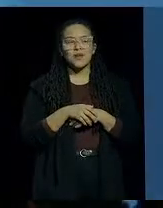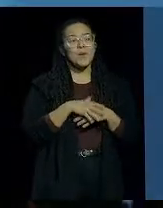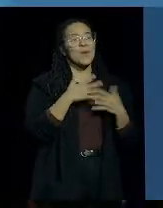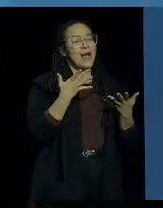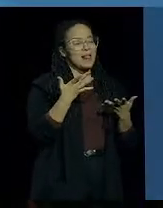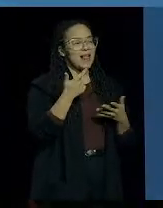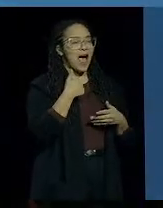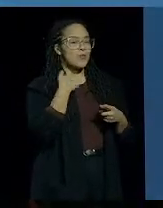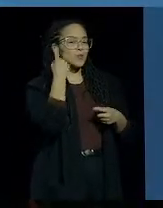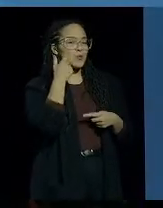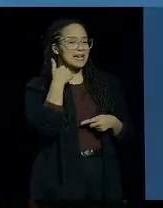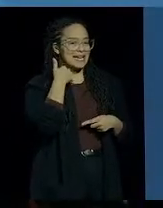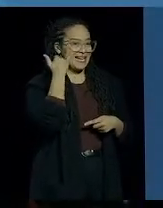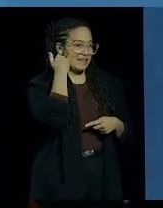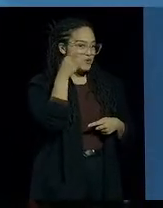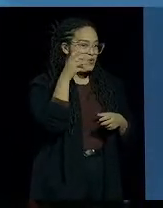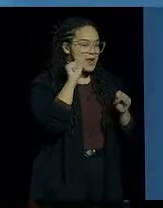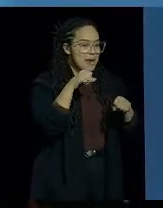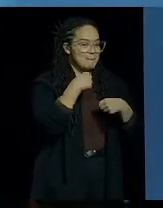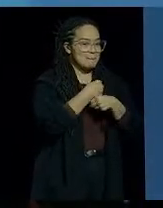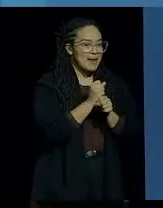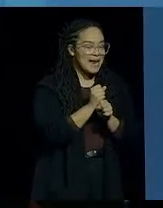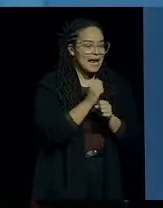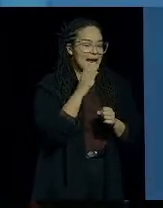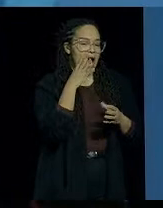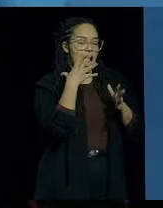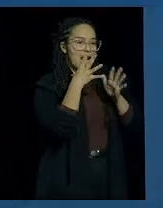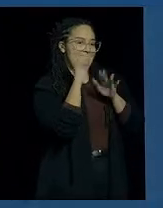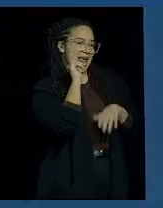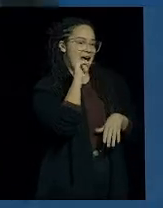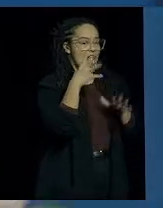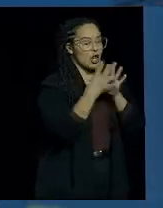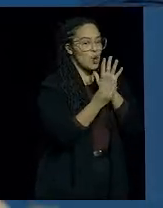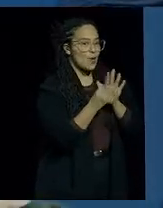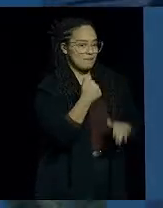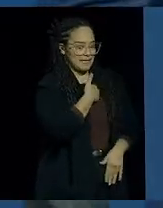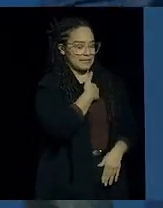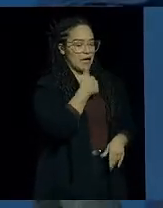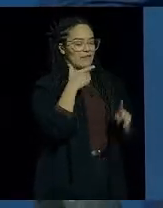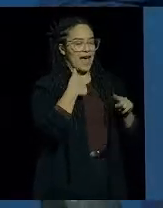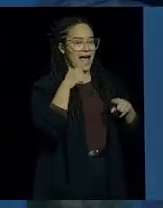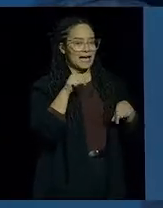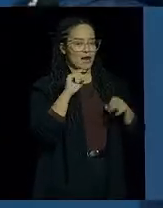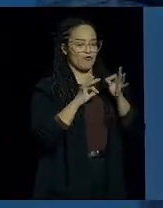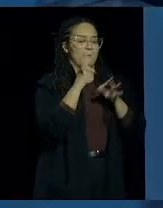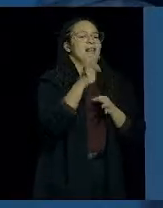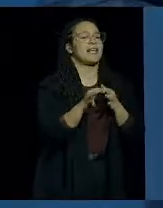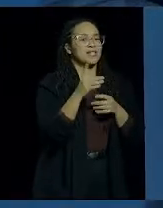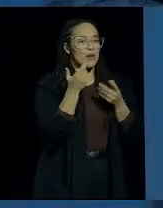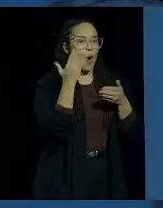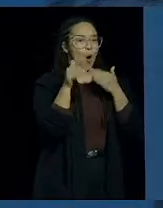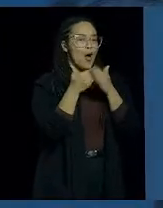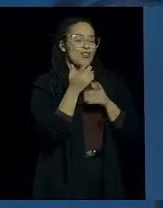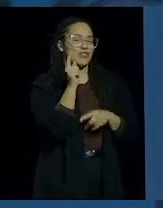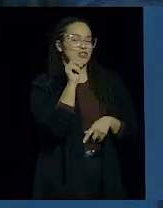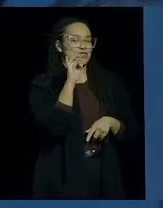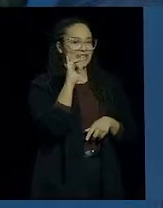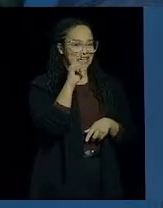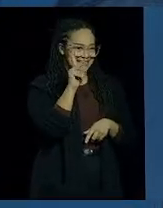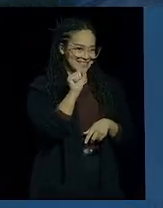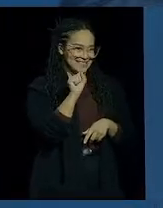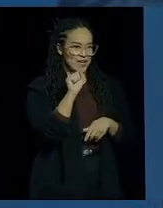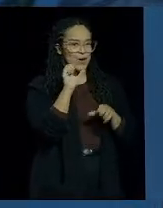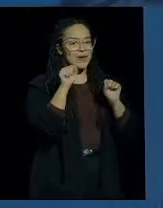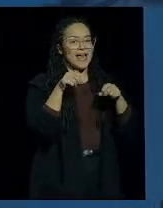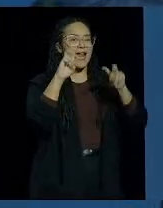was wondering if you could make an AI clone humanoid robot of myself that I could do all the tricks in my videos, so I didn't have to. We could call